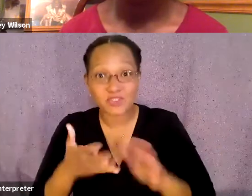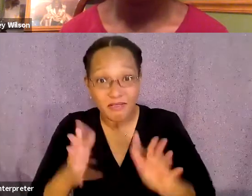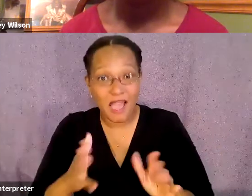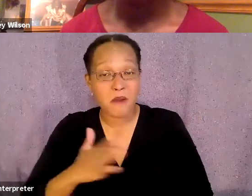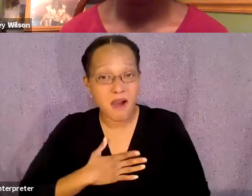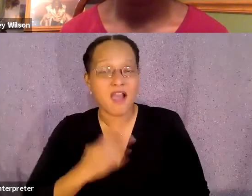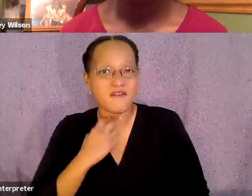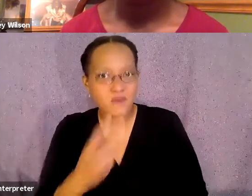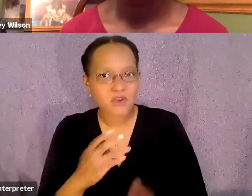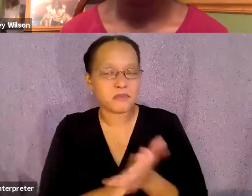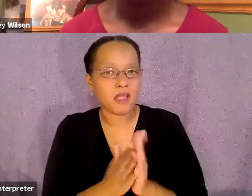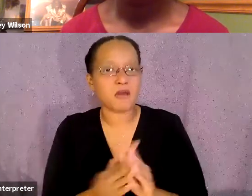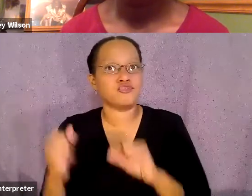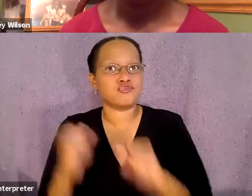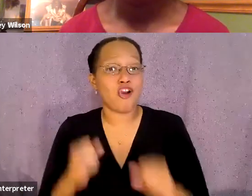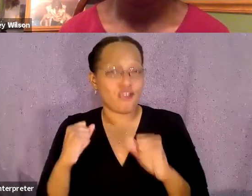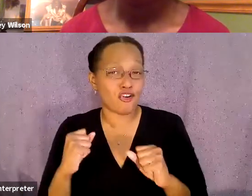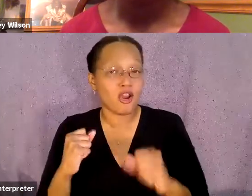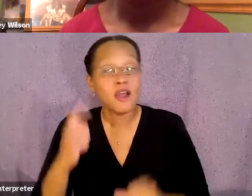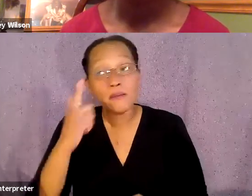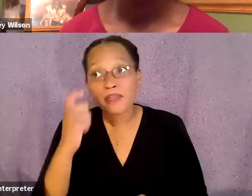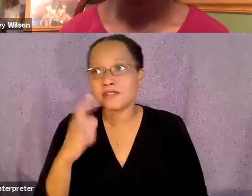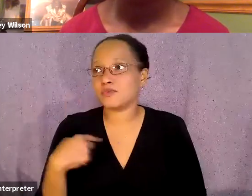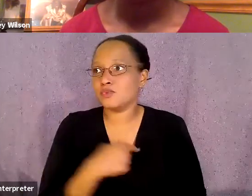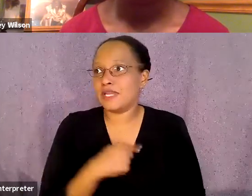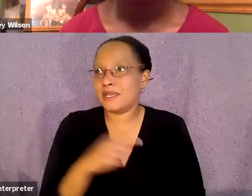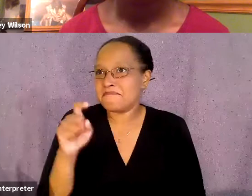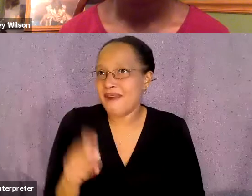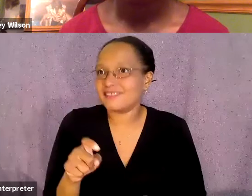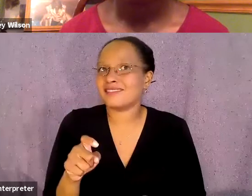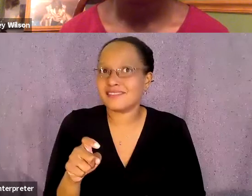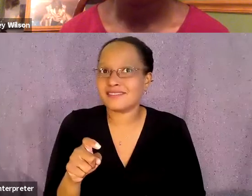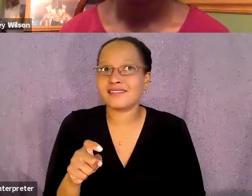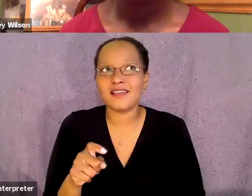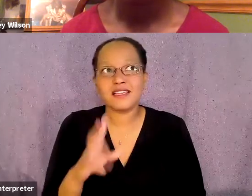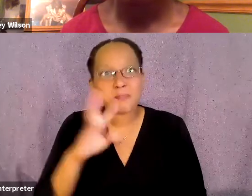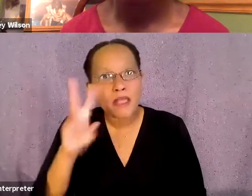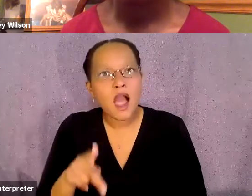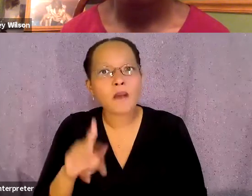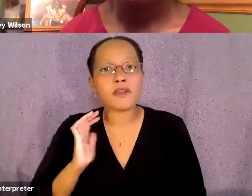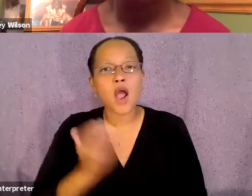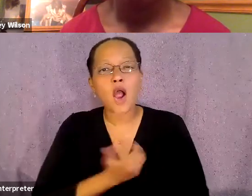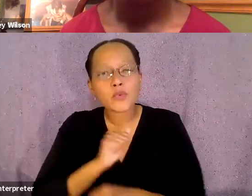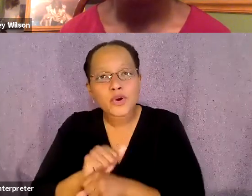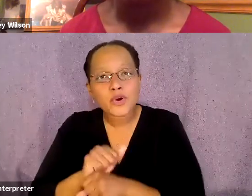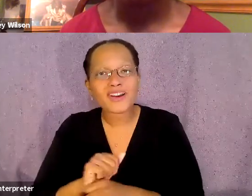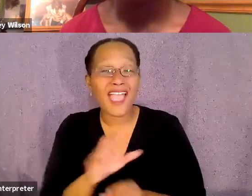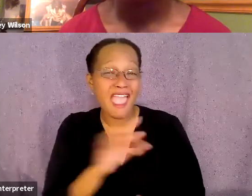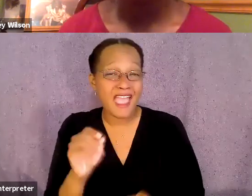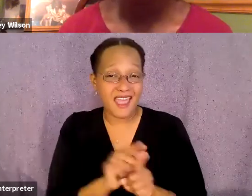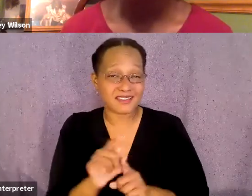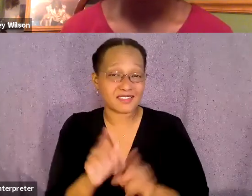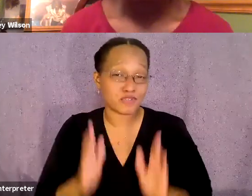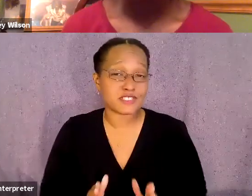strengthened. Because I think we have to, you know, because that's really important in our work and in the personal. Yeah,